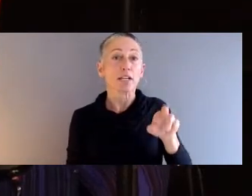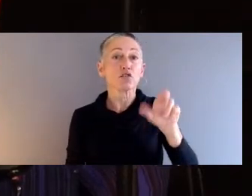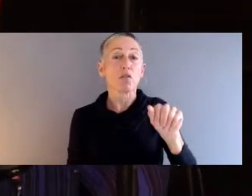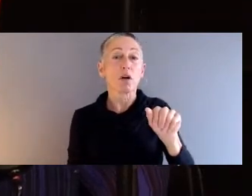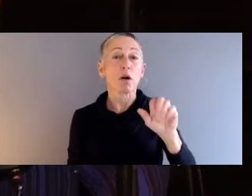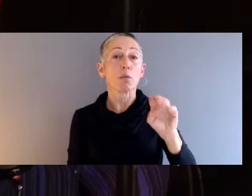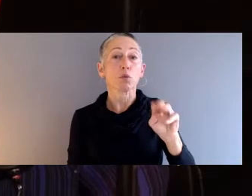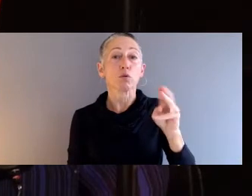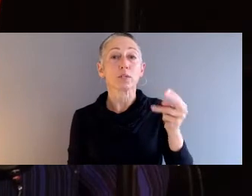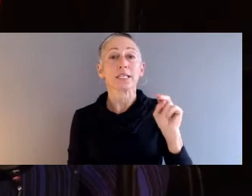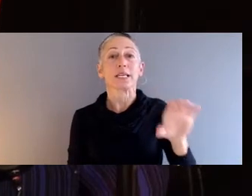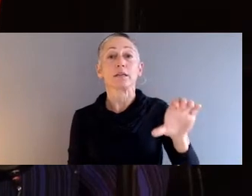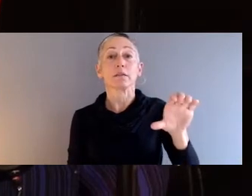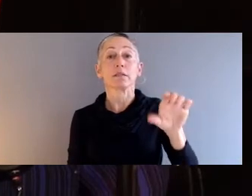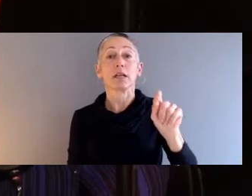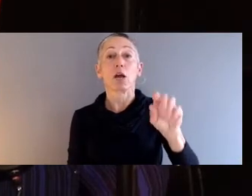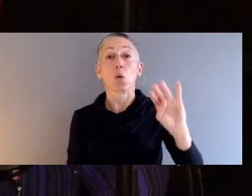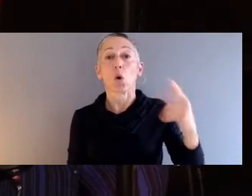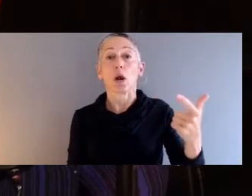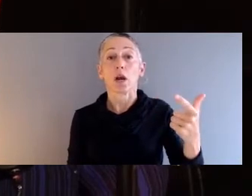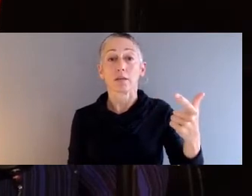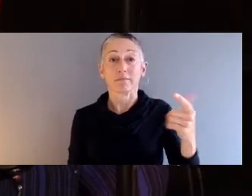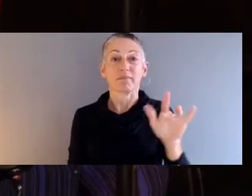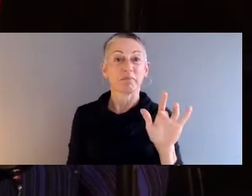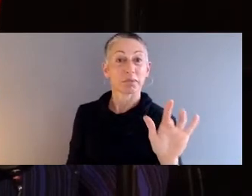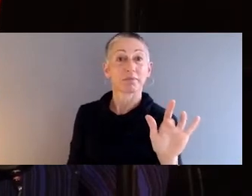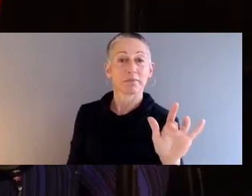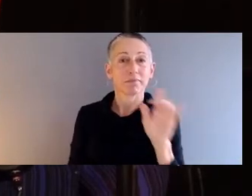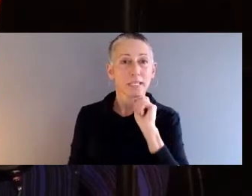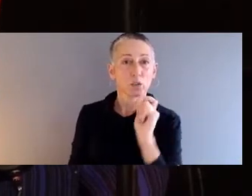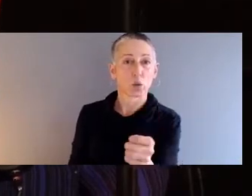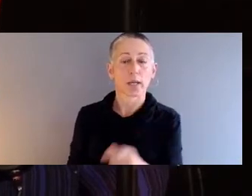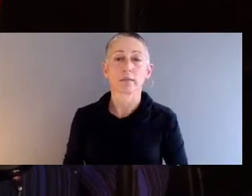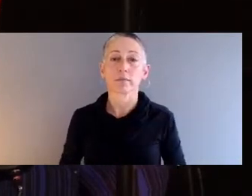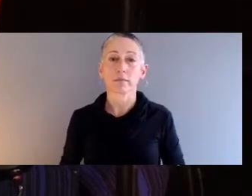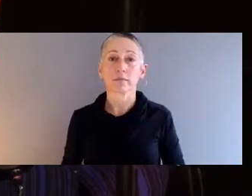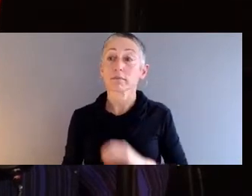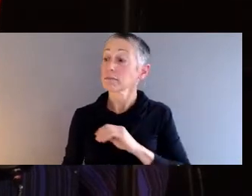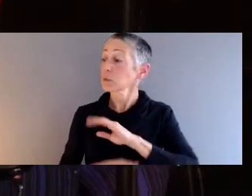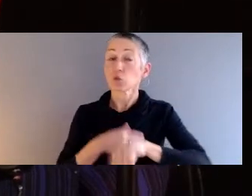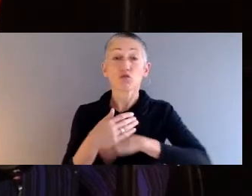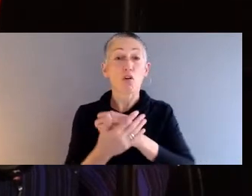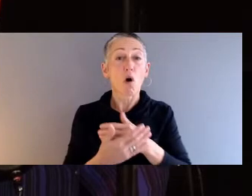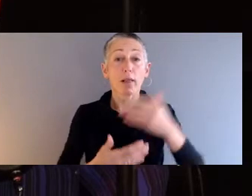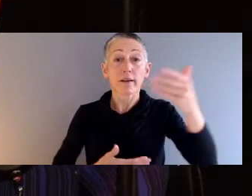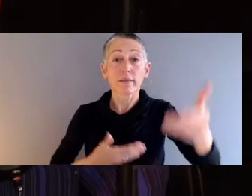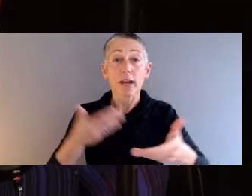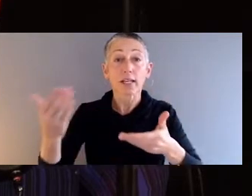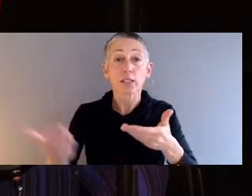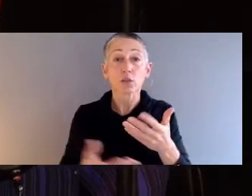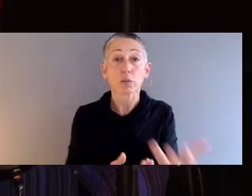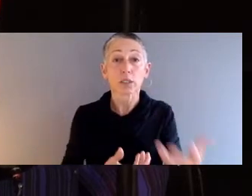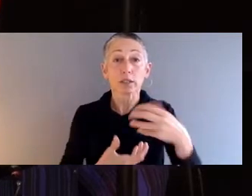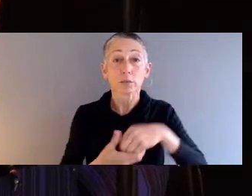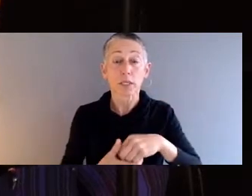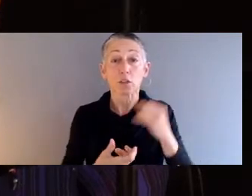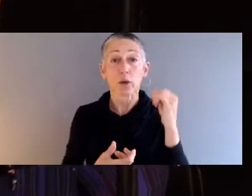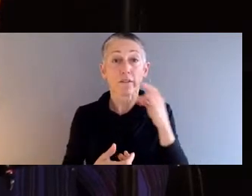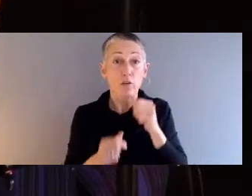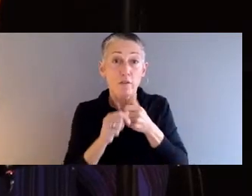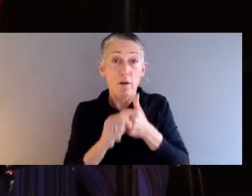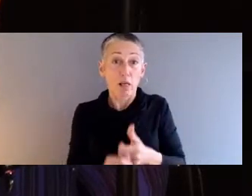maestromusic.org/amplify to donate. But here's what I love most. You're all invited to participate. And if you've been following along on social this past week, you've already